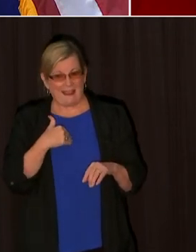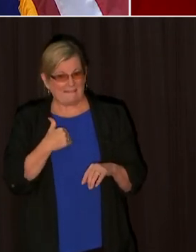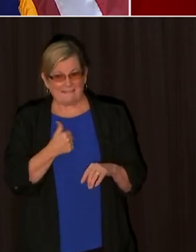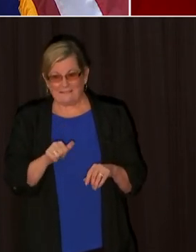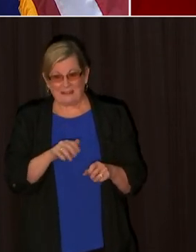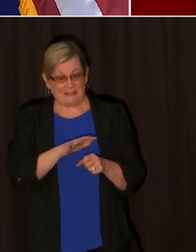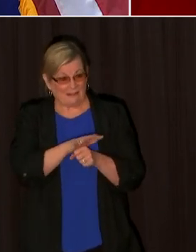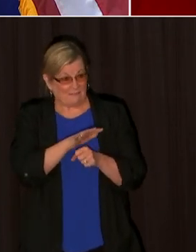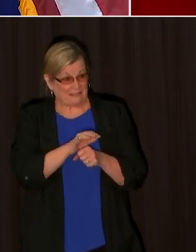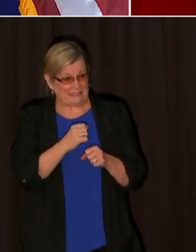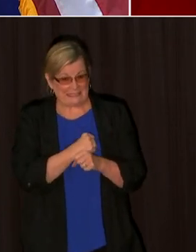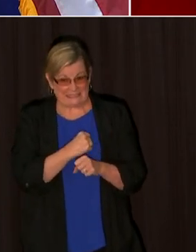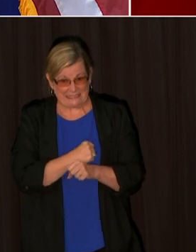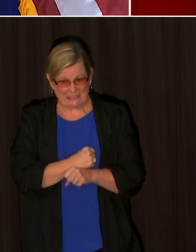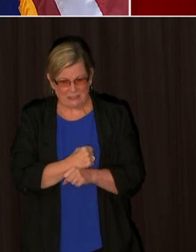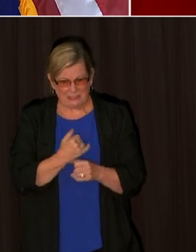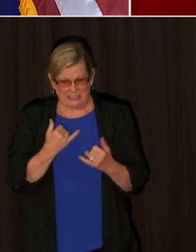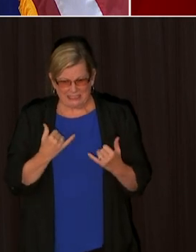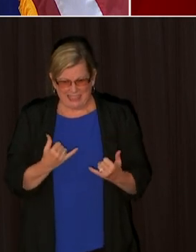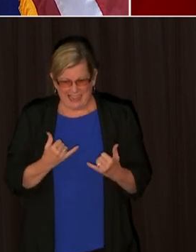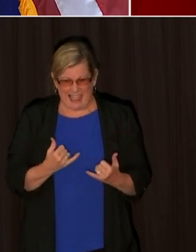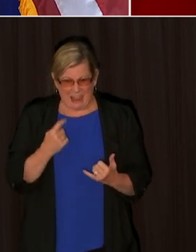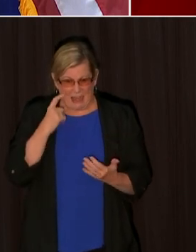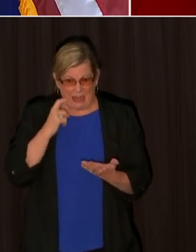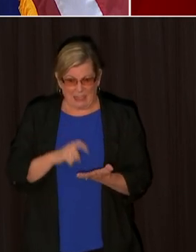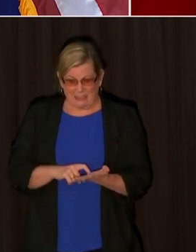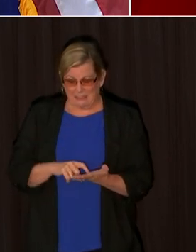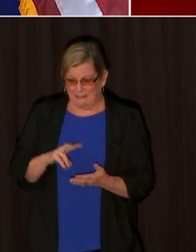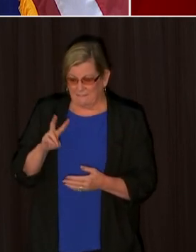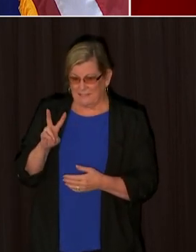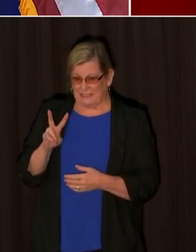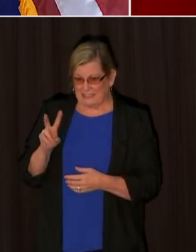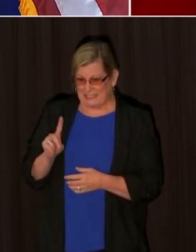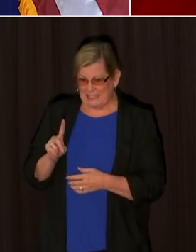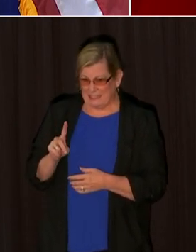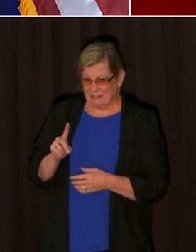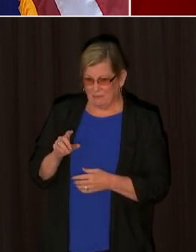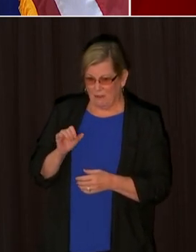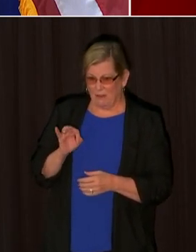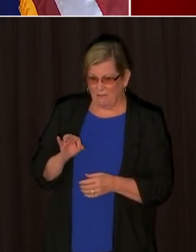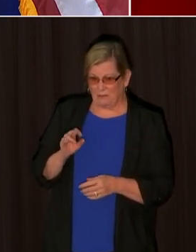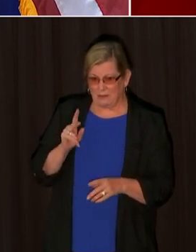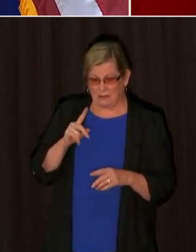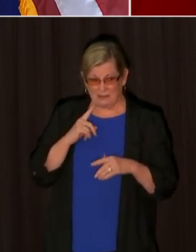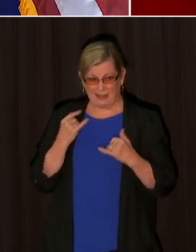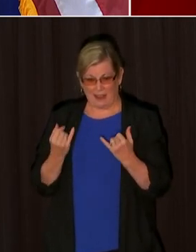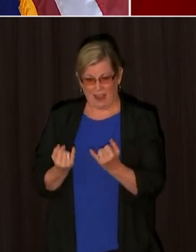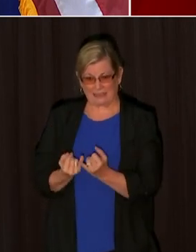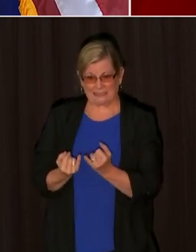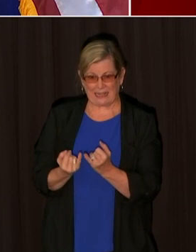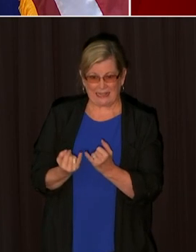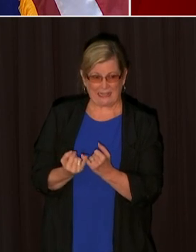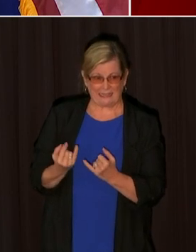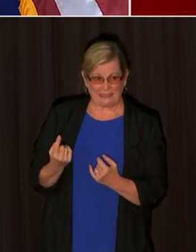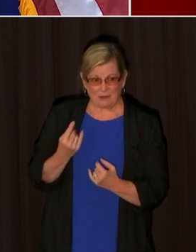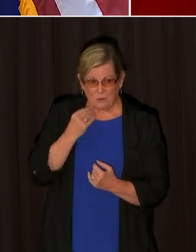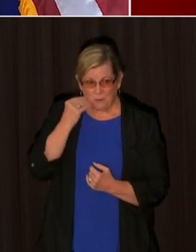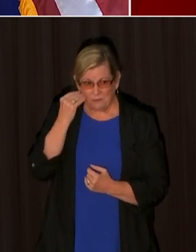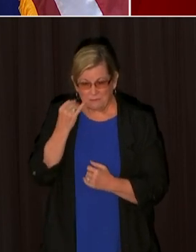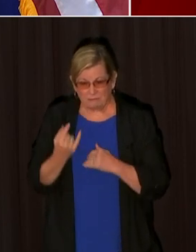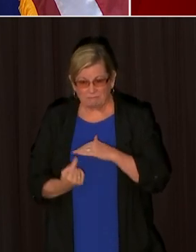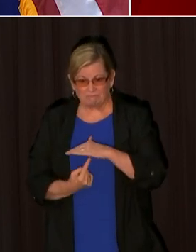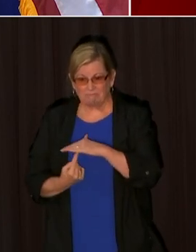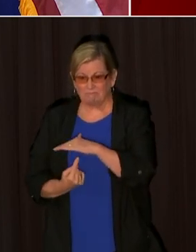like venereal disease because people are isolating themselves more? Have you gotten any indication of that? So, Sam, what